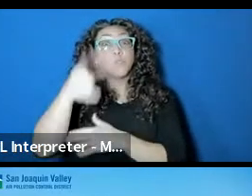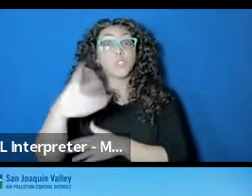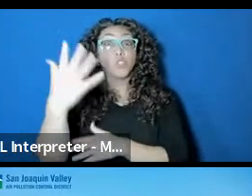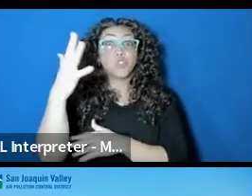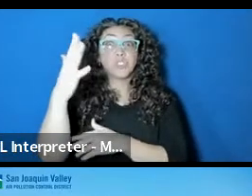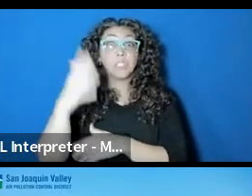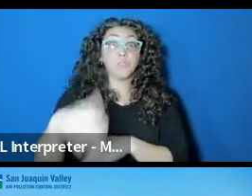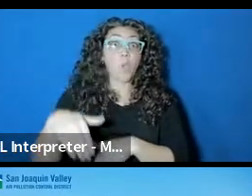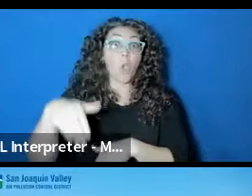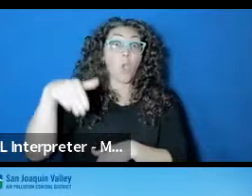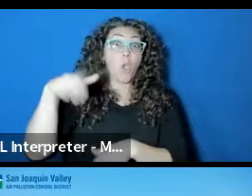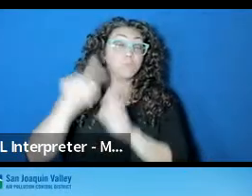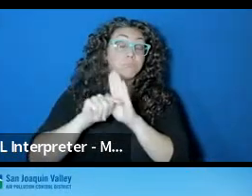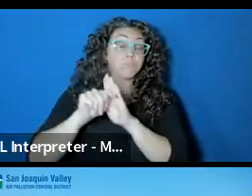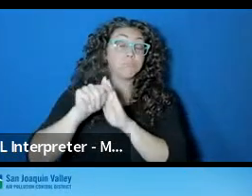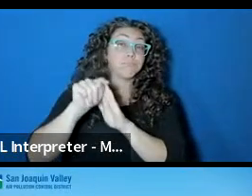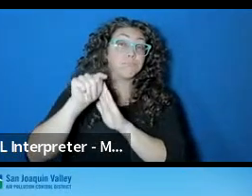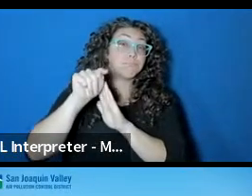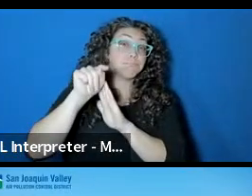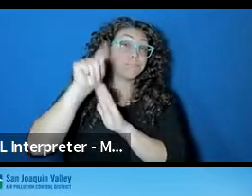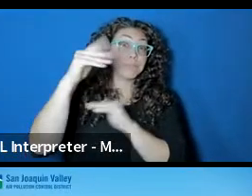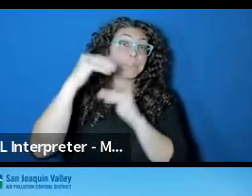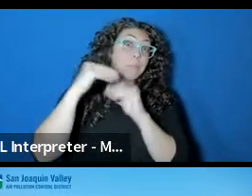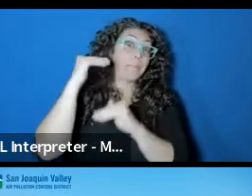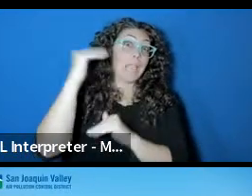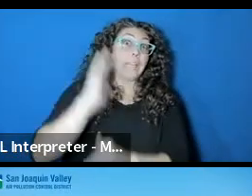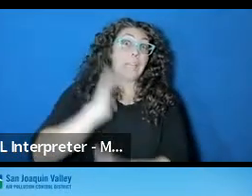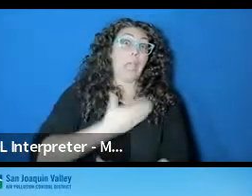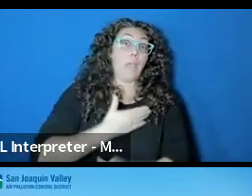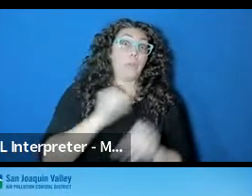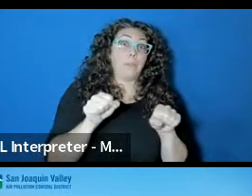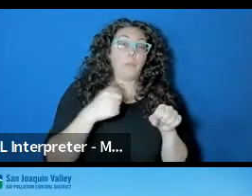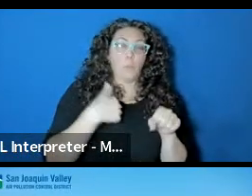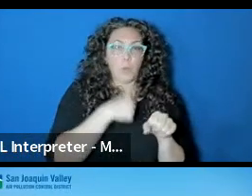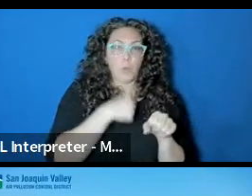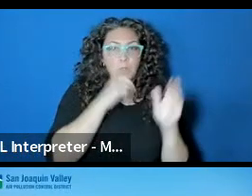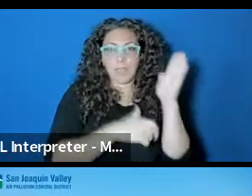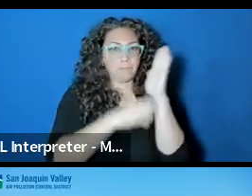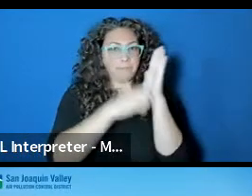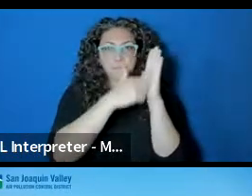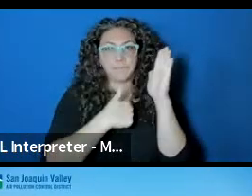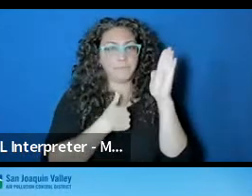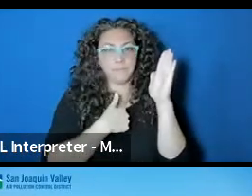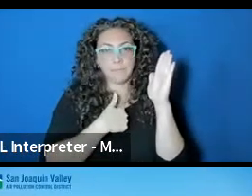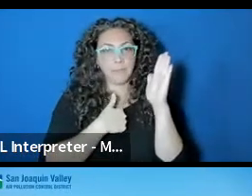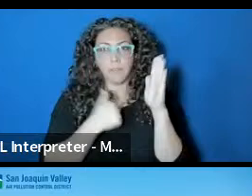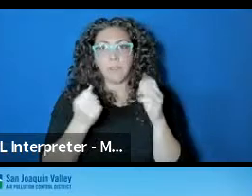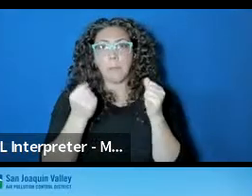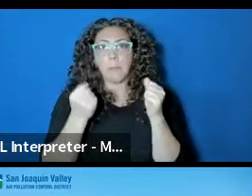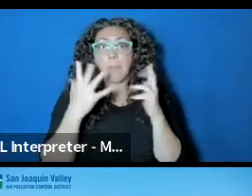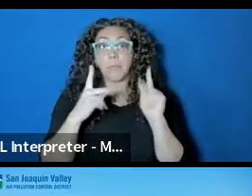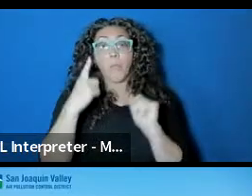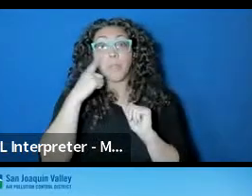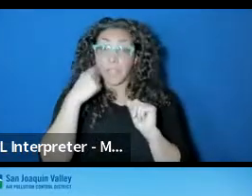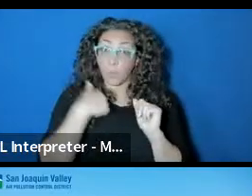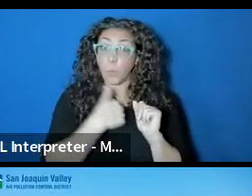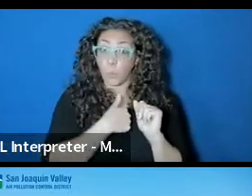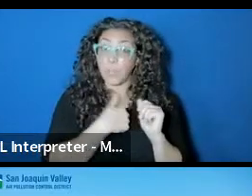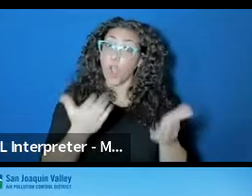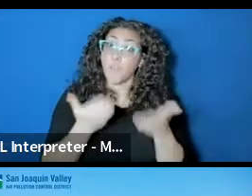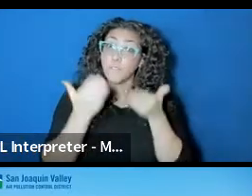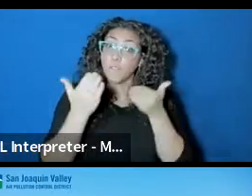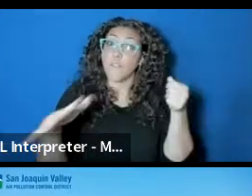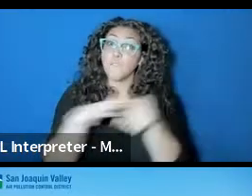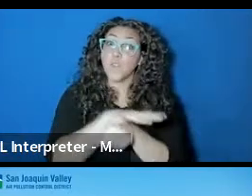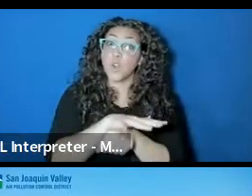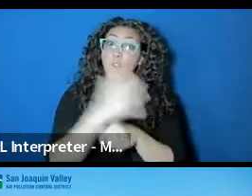our capacity, because we don't climb trees. A lot of folks think that we do offer like full